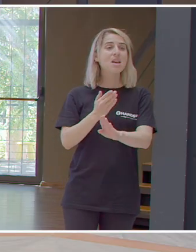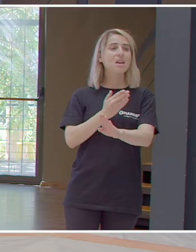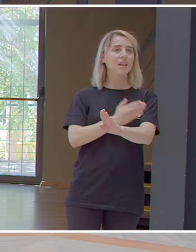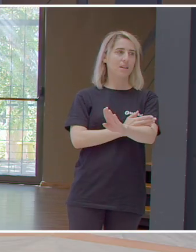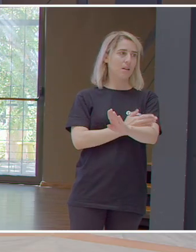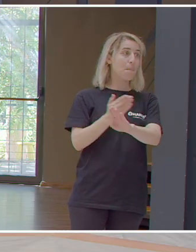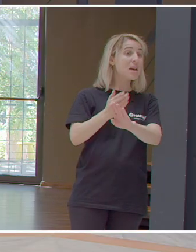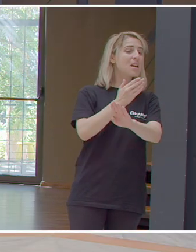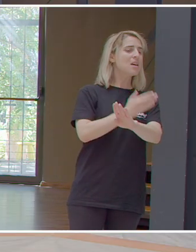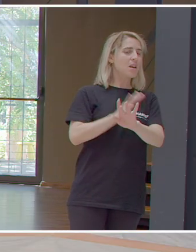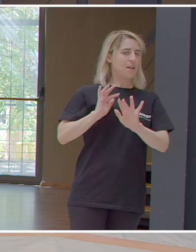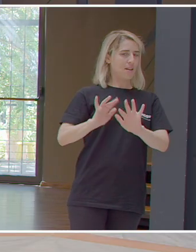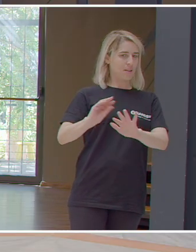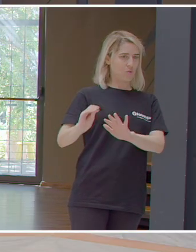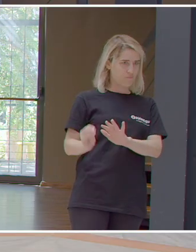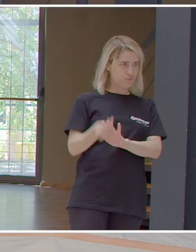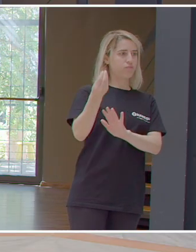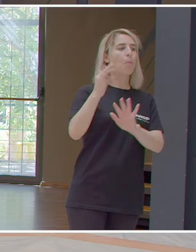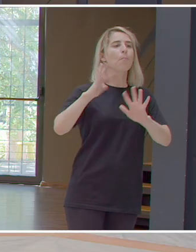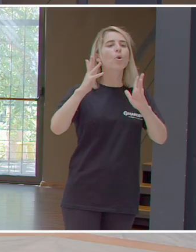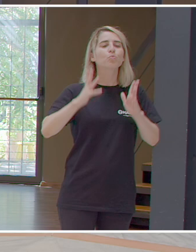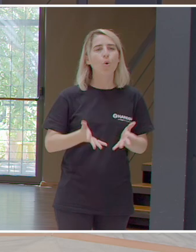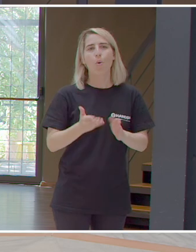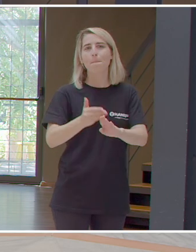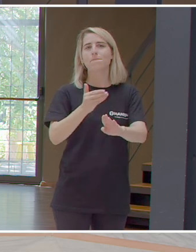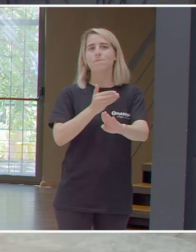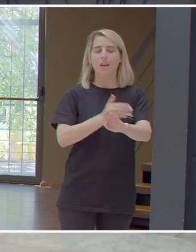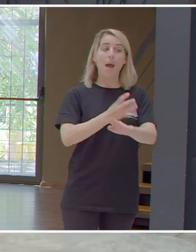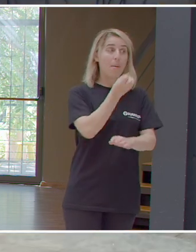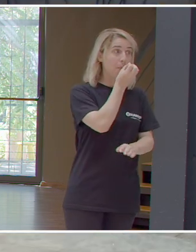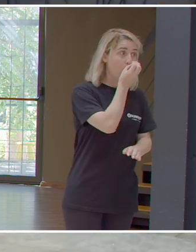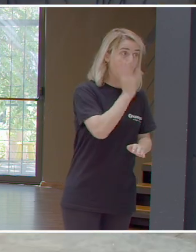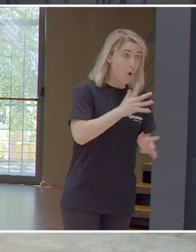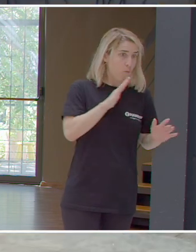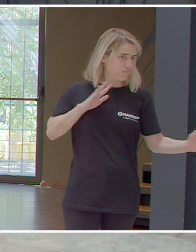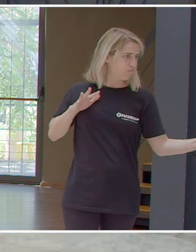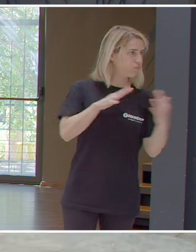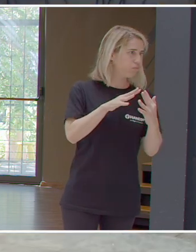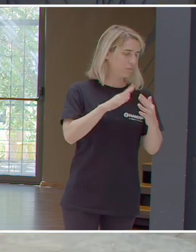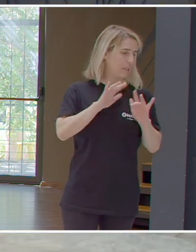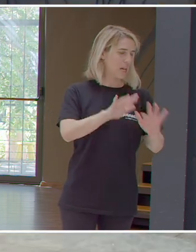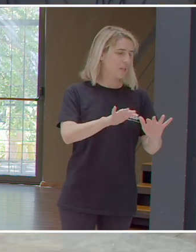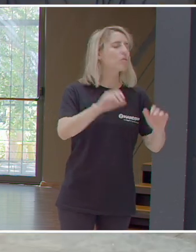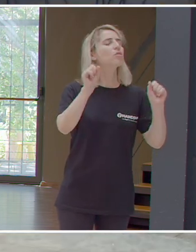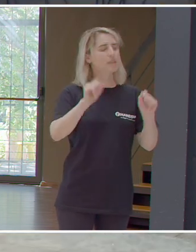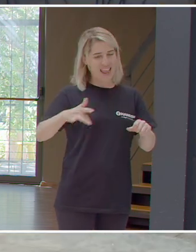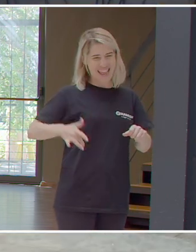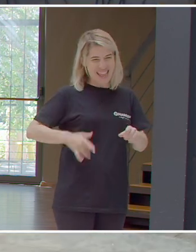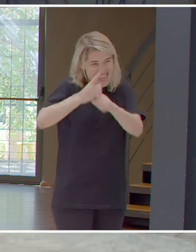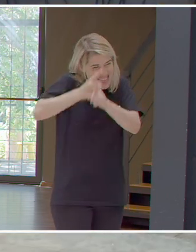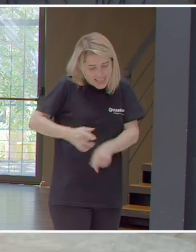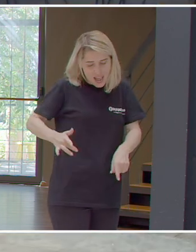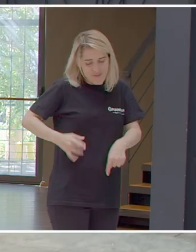happens. So, how plants can fight cancer. So especially with colon cancer, a fiber-rich